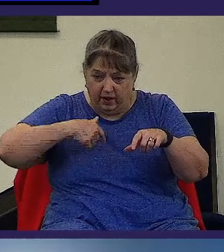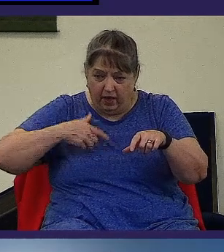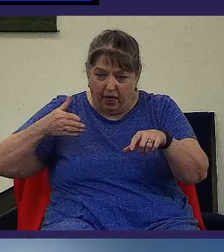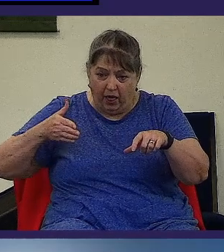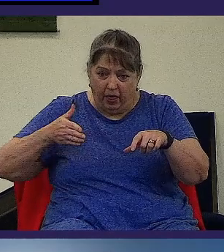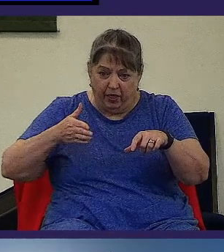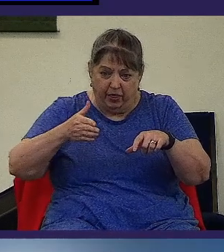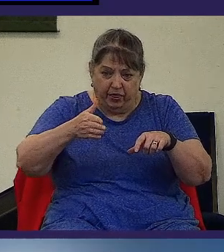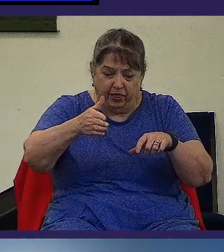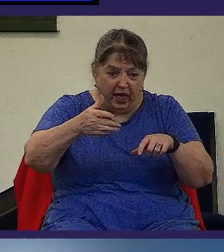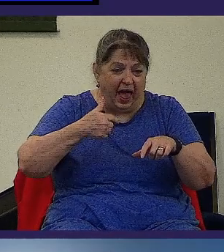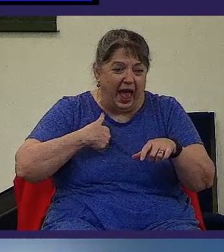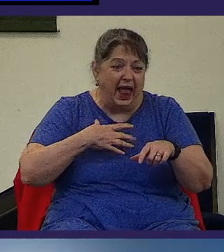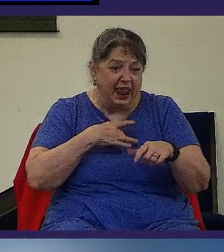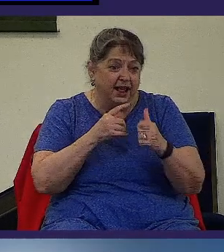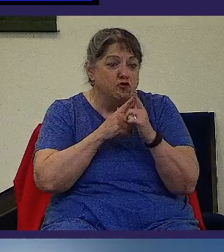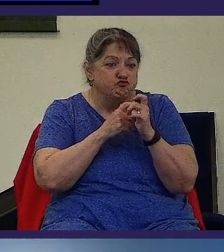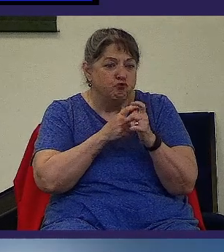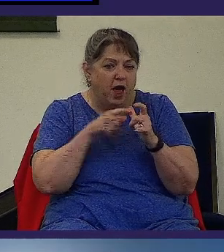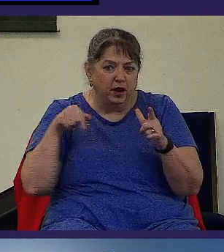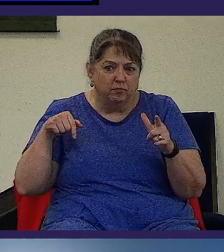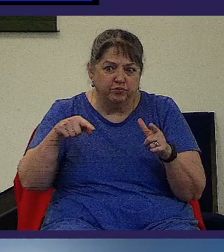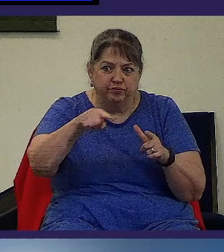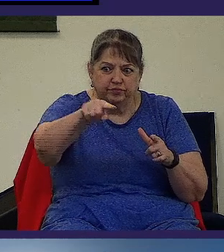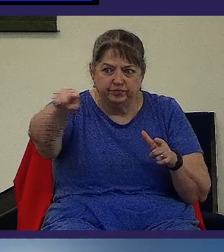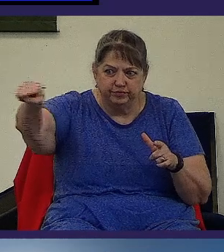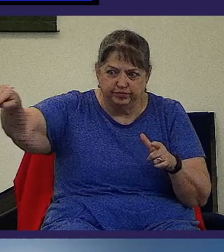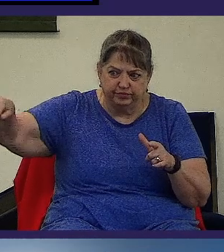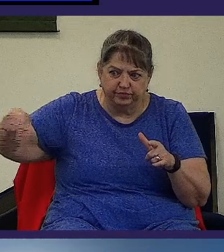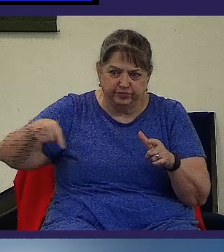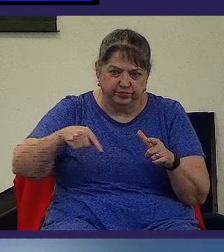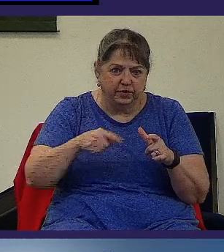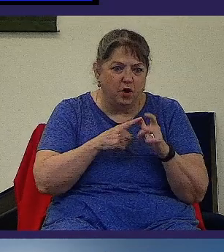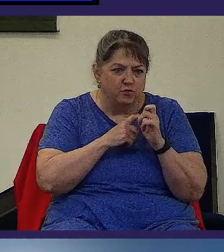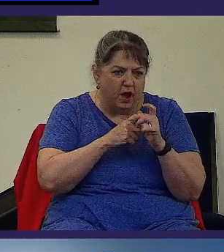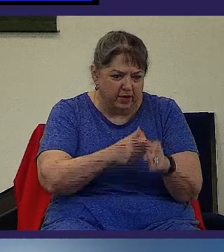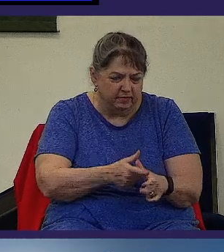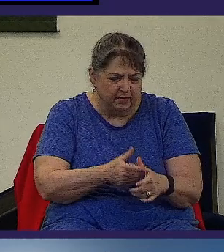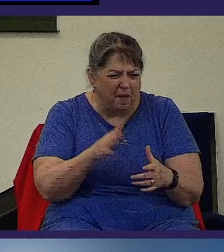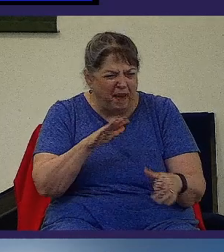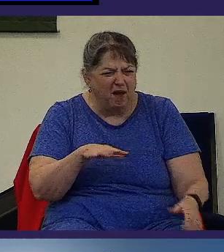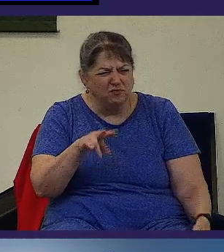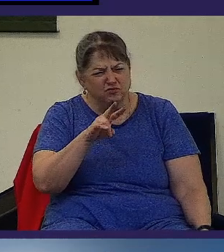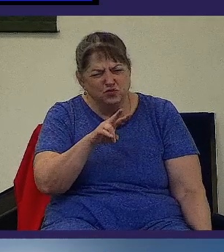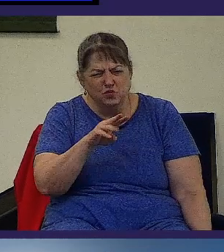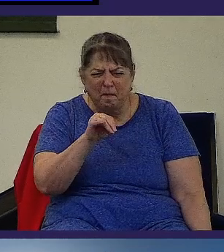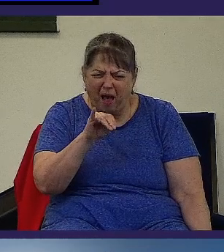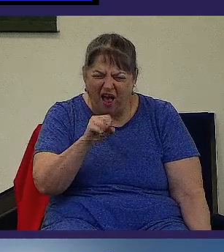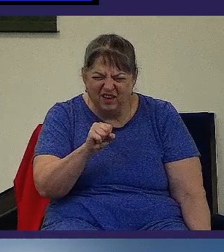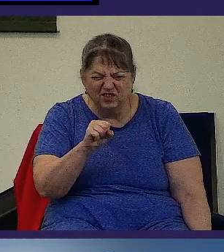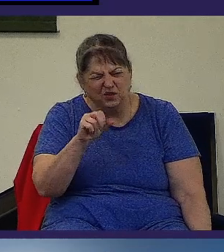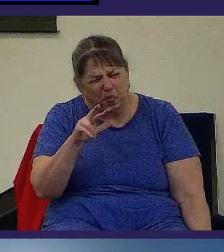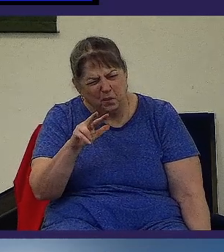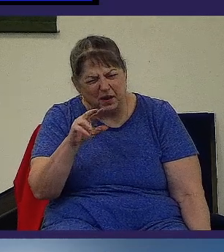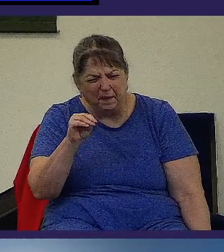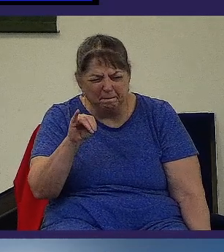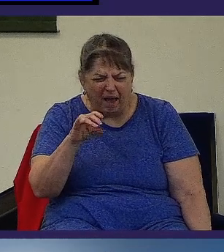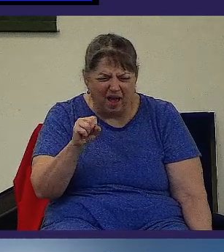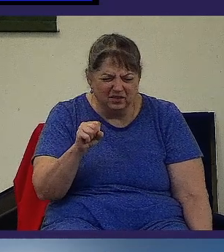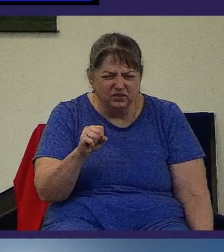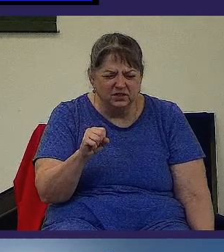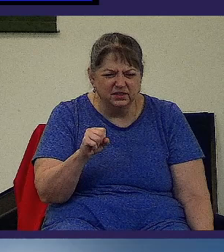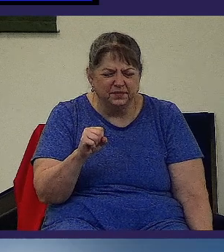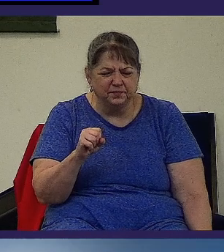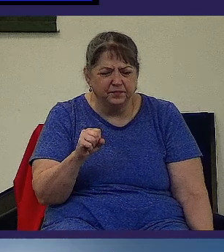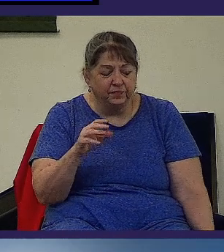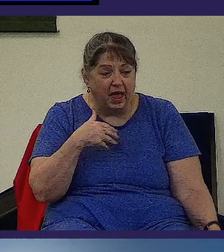turns out to about two miles i want to do more but i'm not going to push it at this point but i'll get there anyway so um and i remember the other day